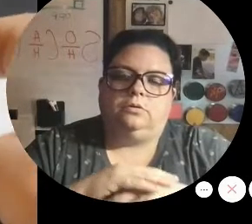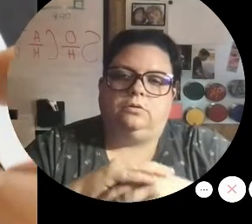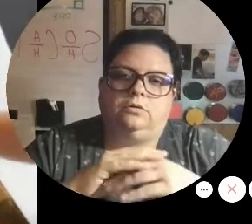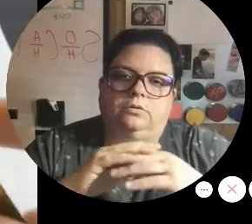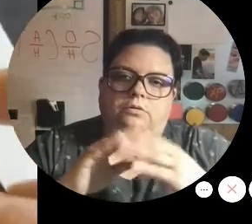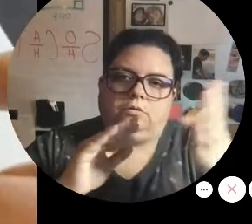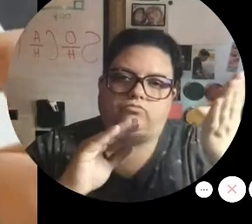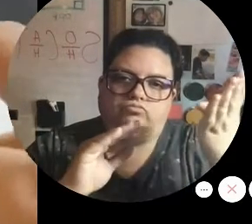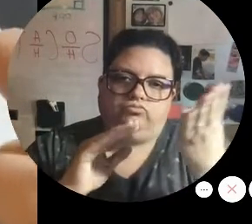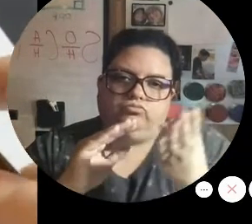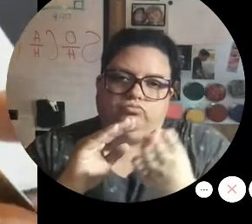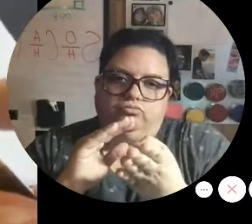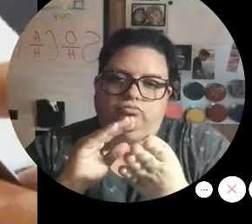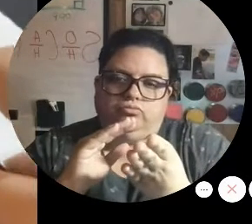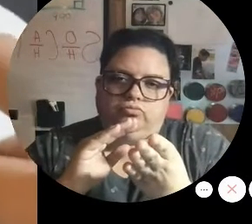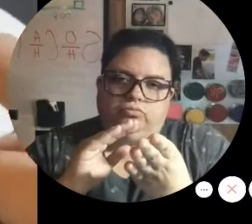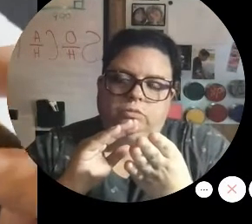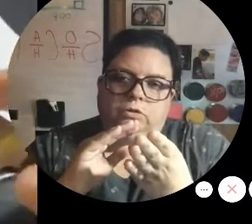at this from